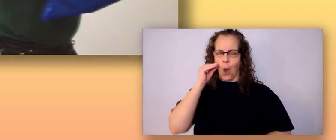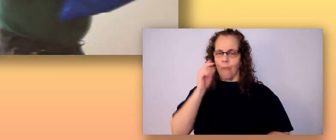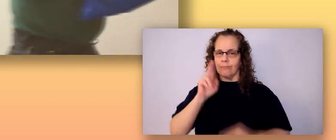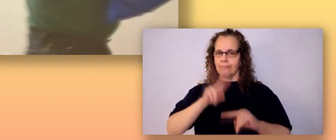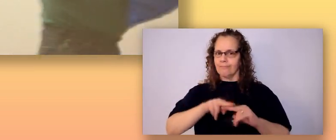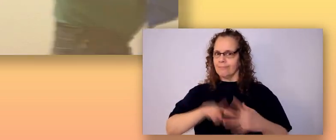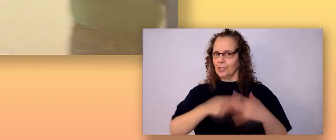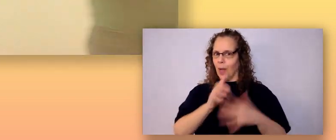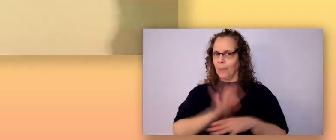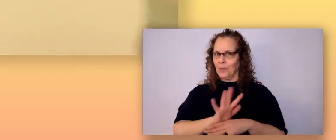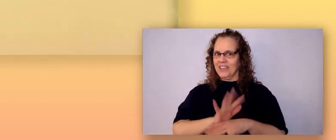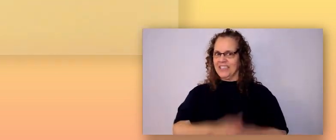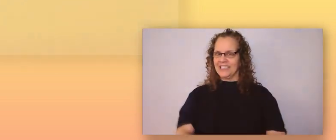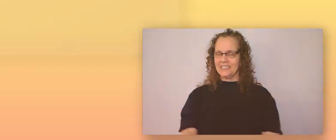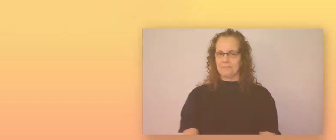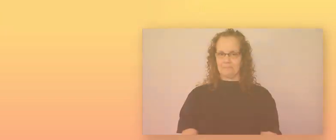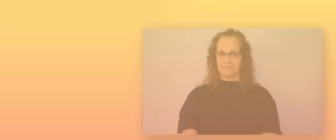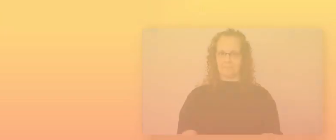movie started.